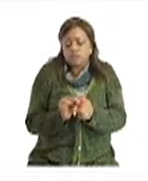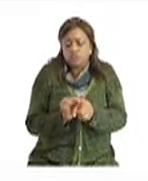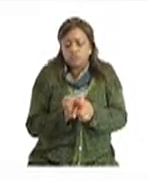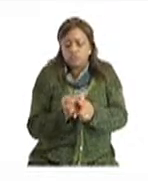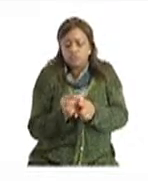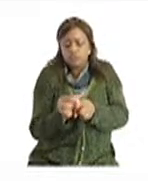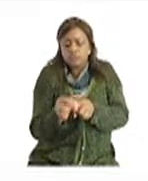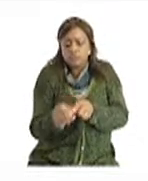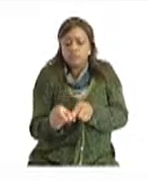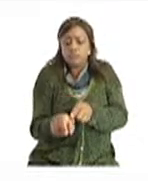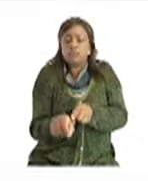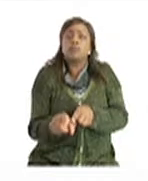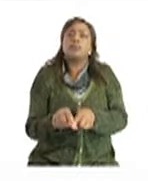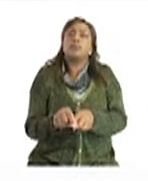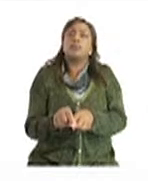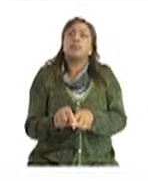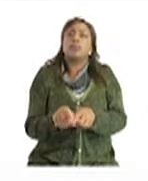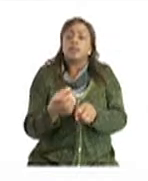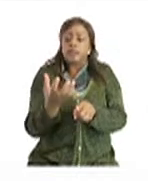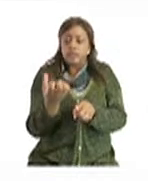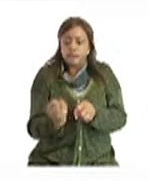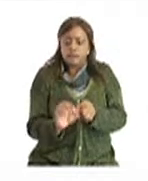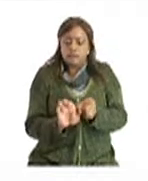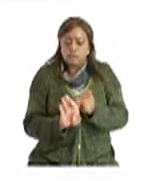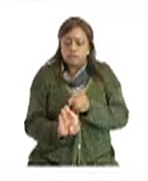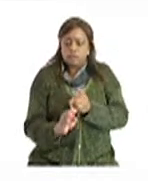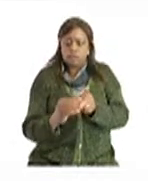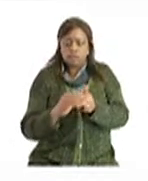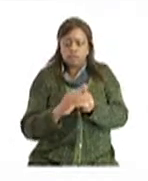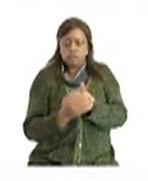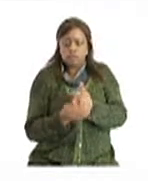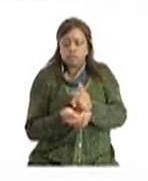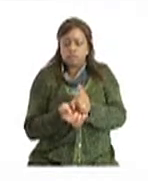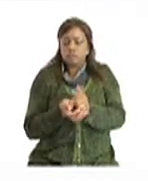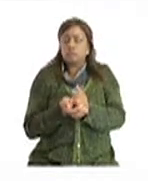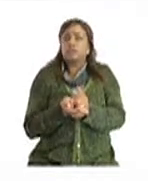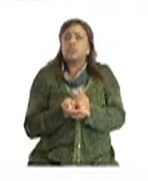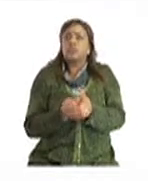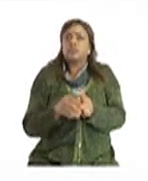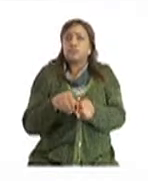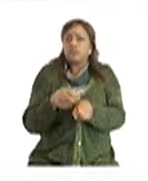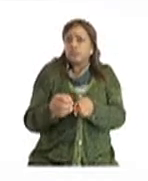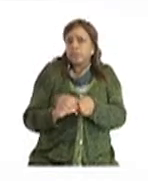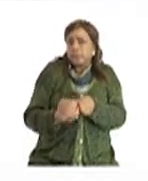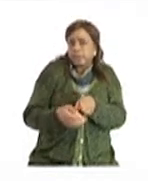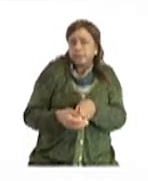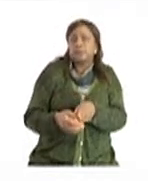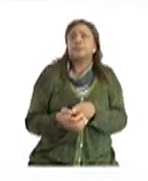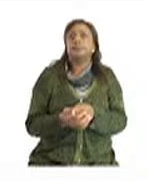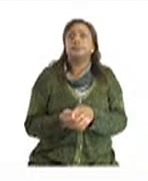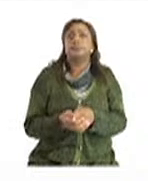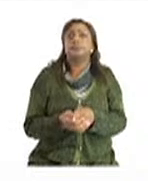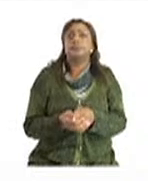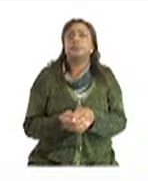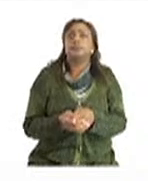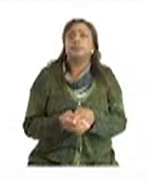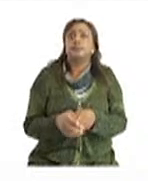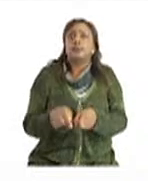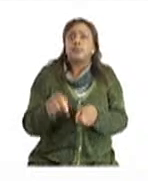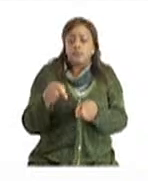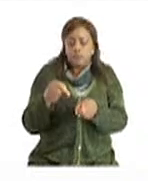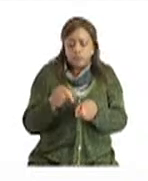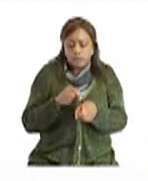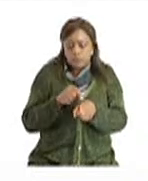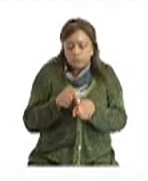and also adds a protective fluid that is going to protect this sperm cell. And this protective